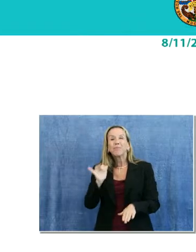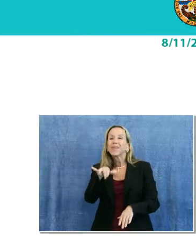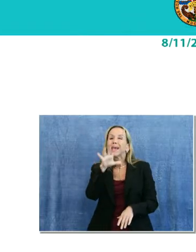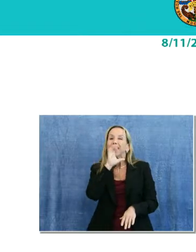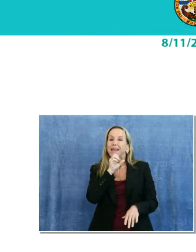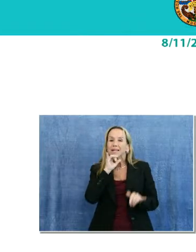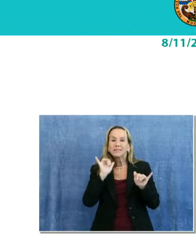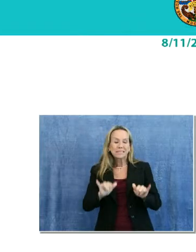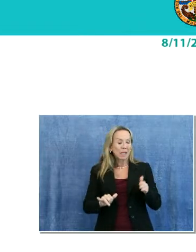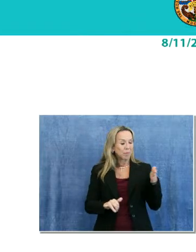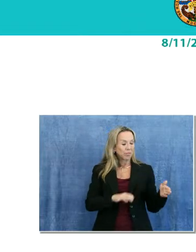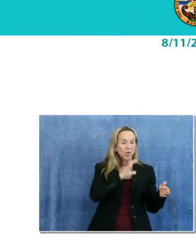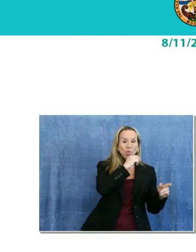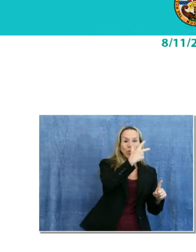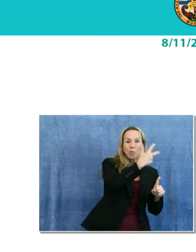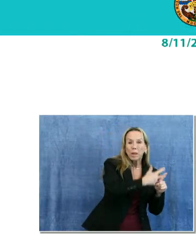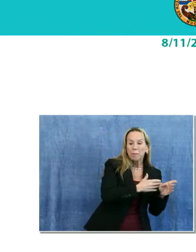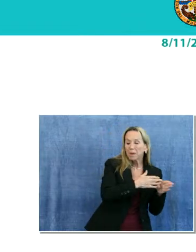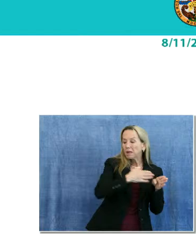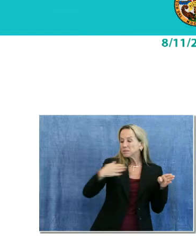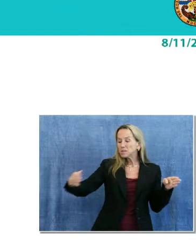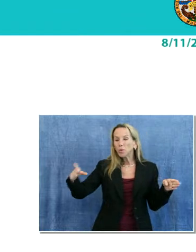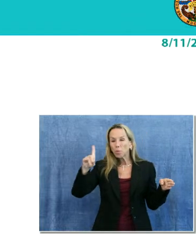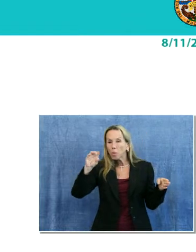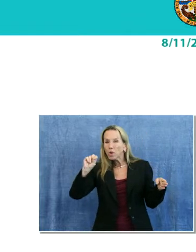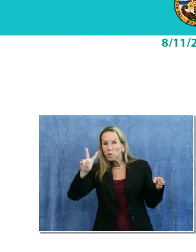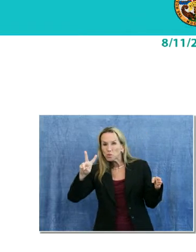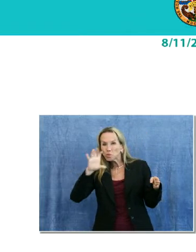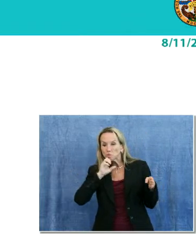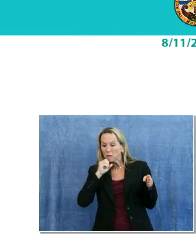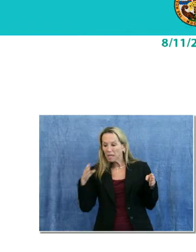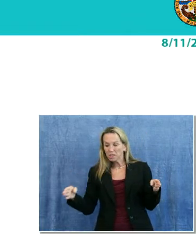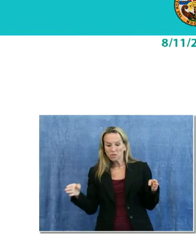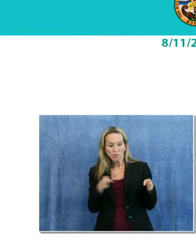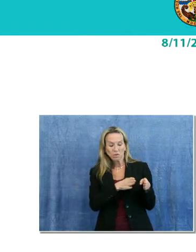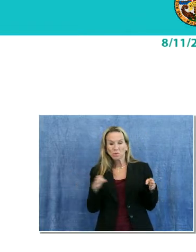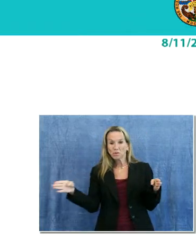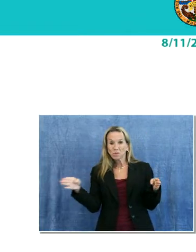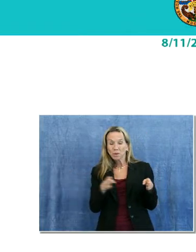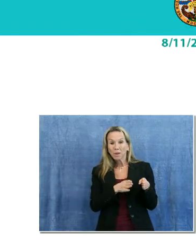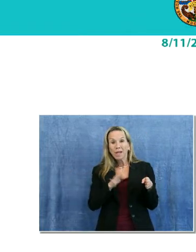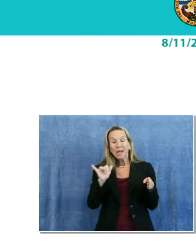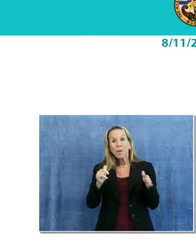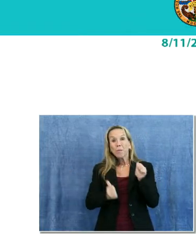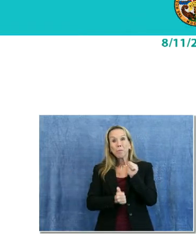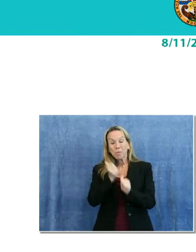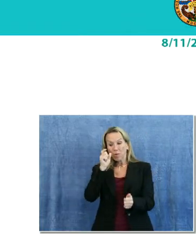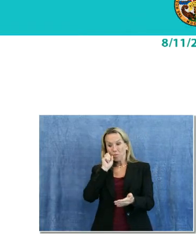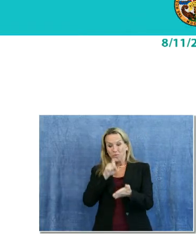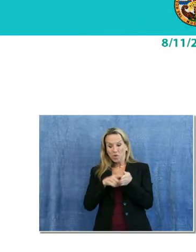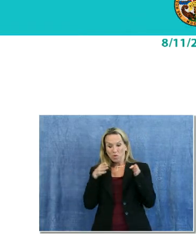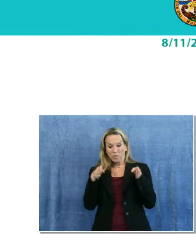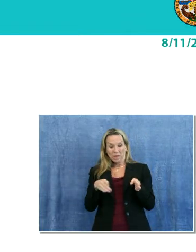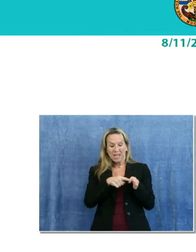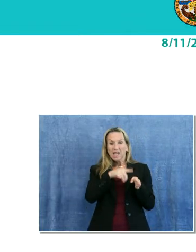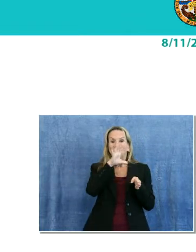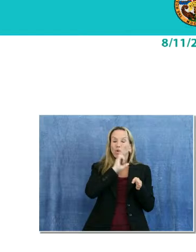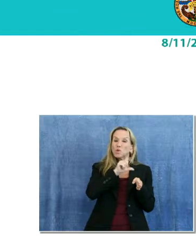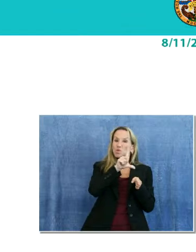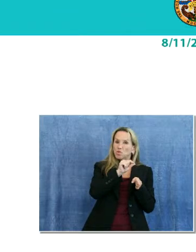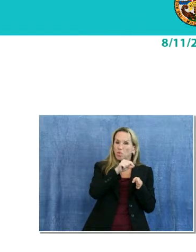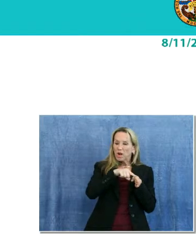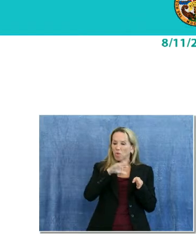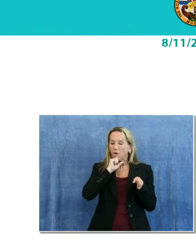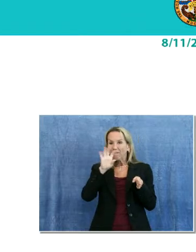age to 102 years of age. The age group 20 to 49 years of age